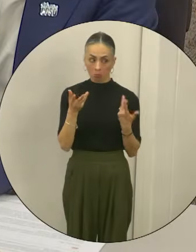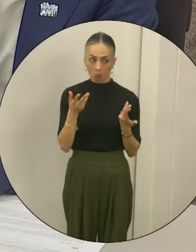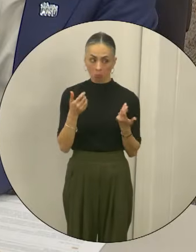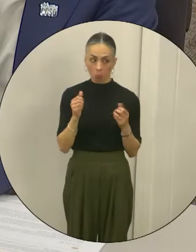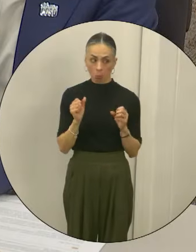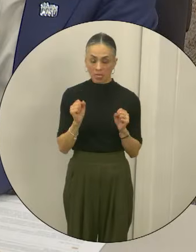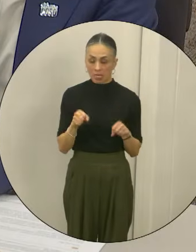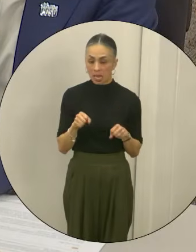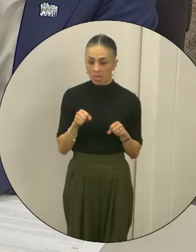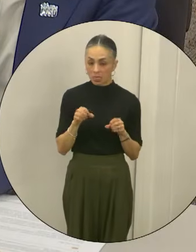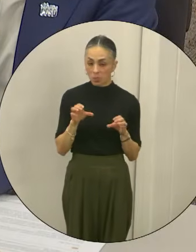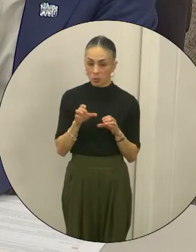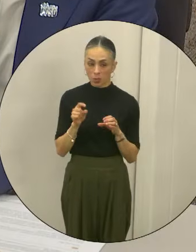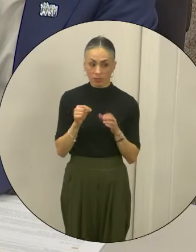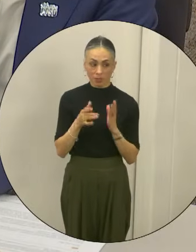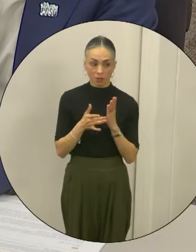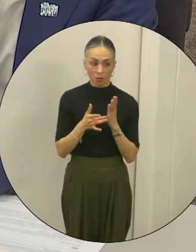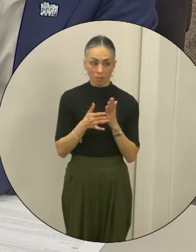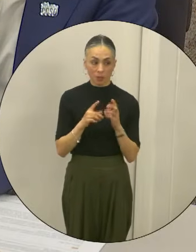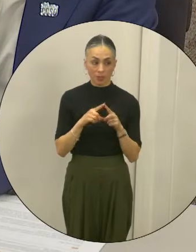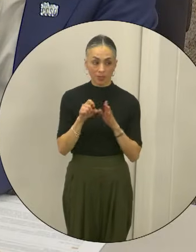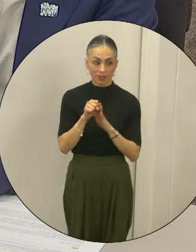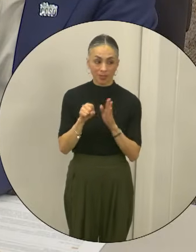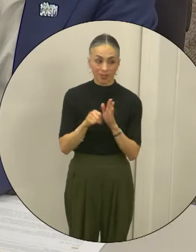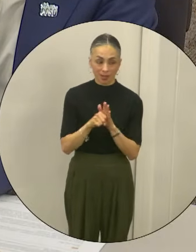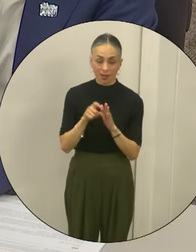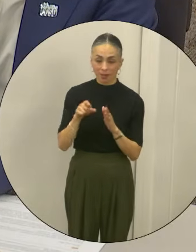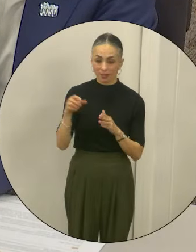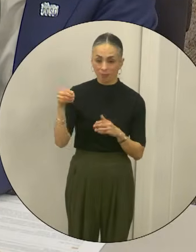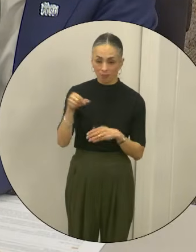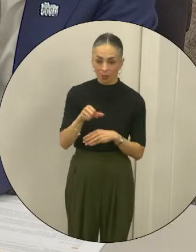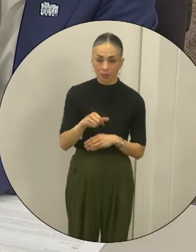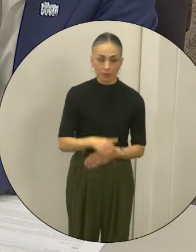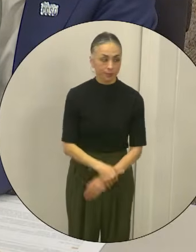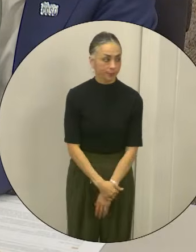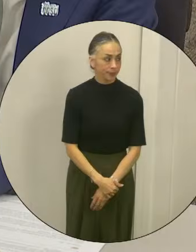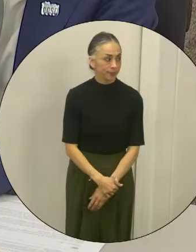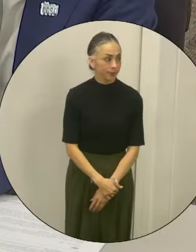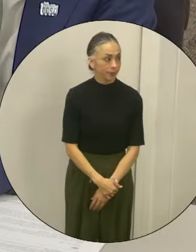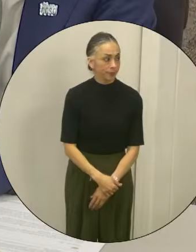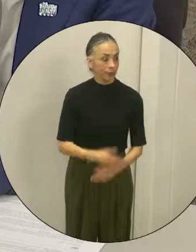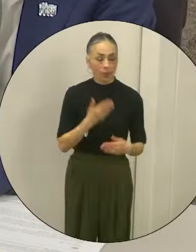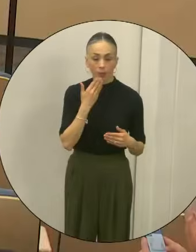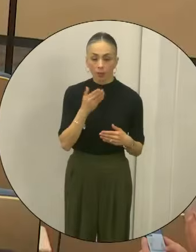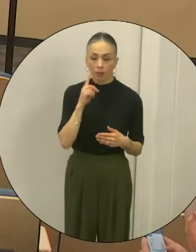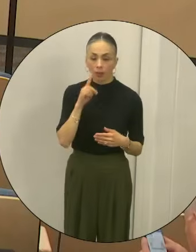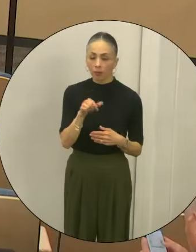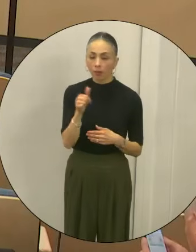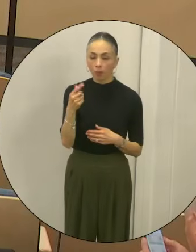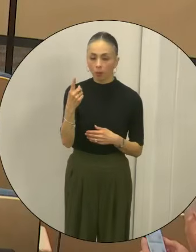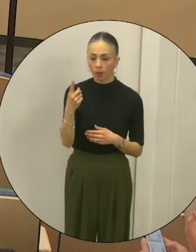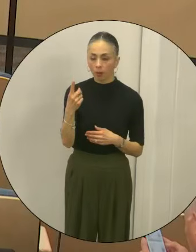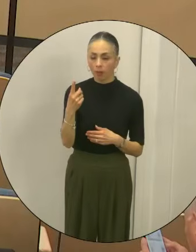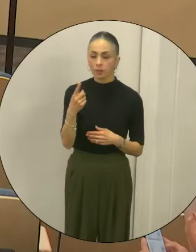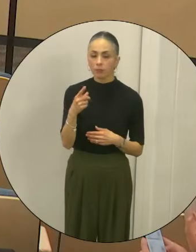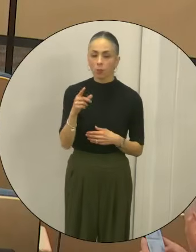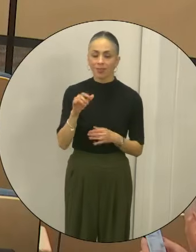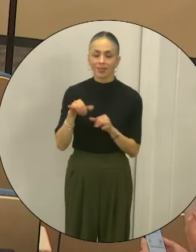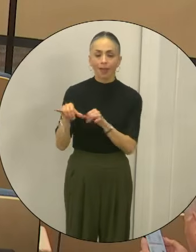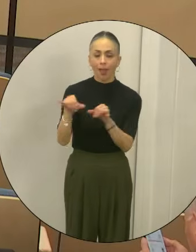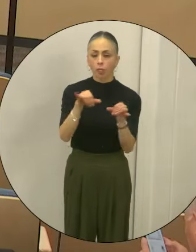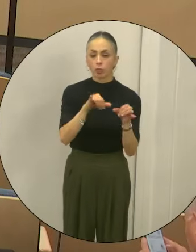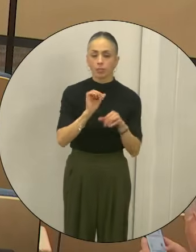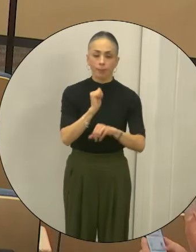on technology, but the state has to fund it. Okay, thank you for that. And the other one I had was for the